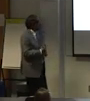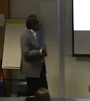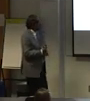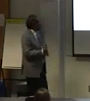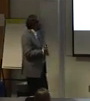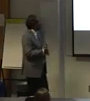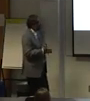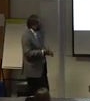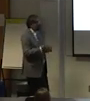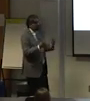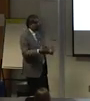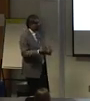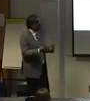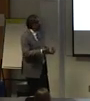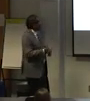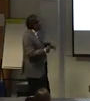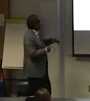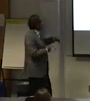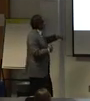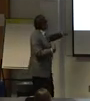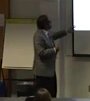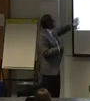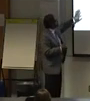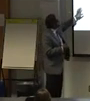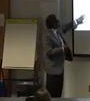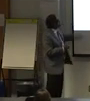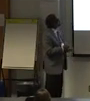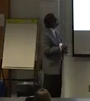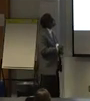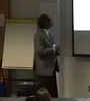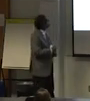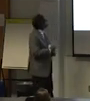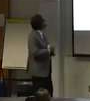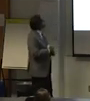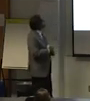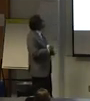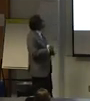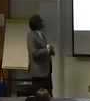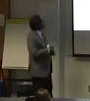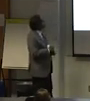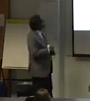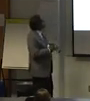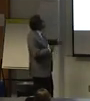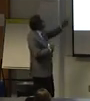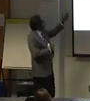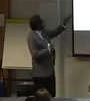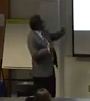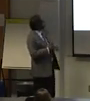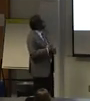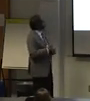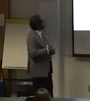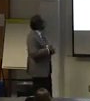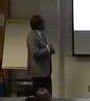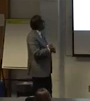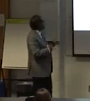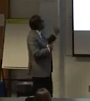kind of bland in terms of what you see and what you experience. And so I think that's one of the things that this person responded that, particularly